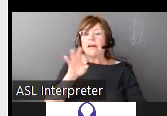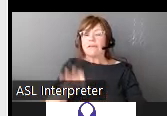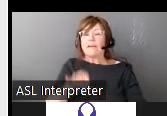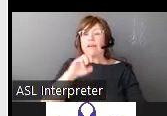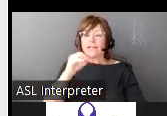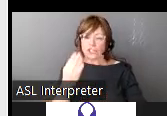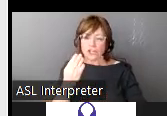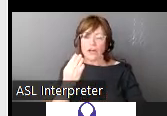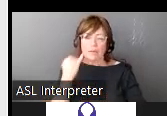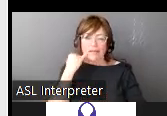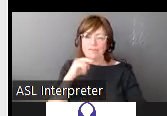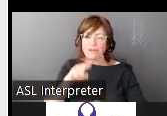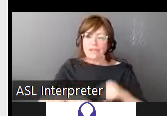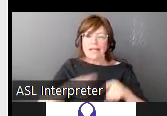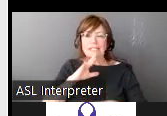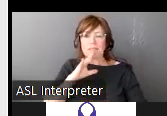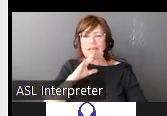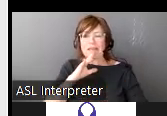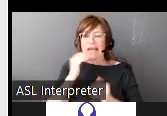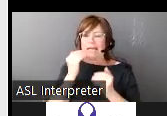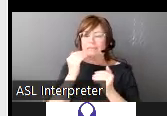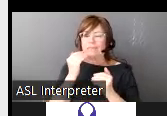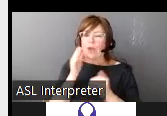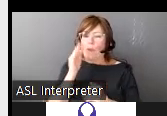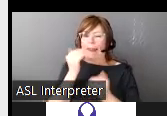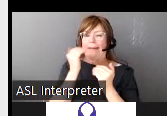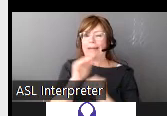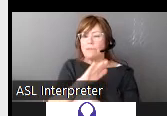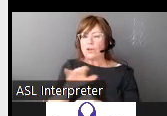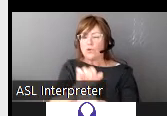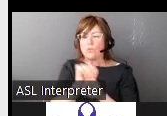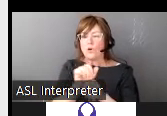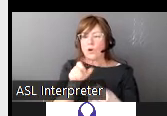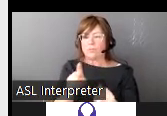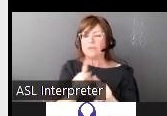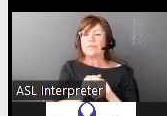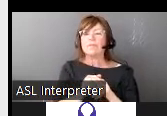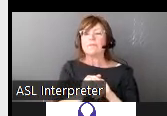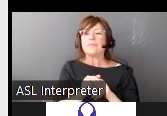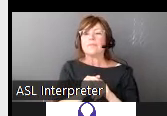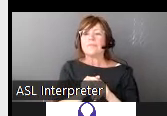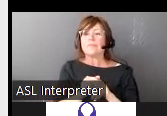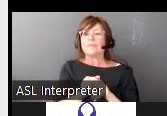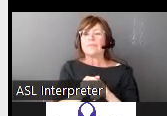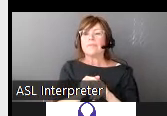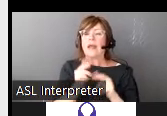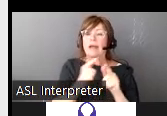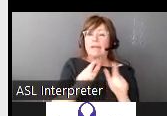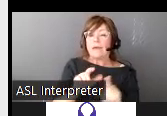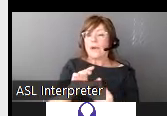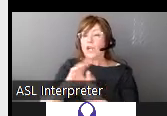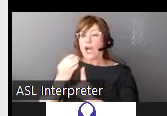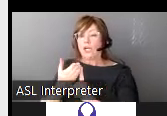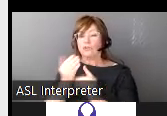further marginalizing the opportunities in the labor market. It is not surprising then when language and cultural barriers are one of the